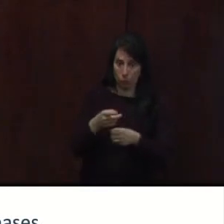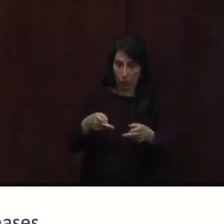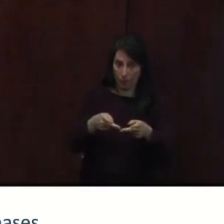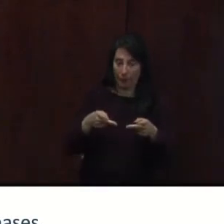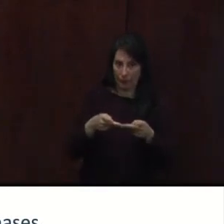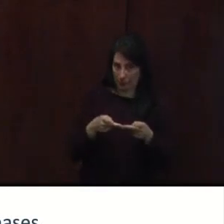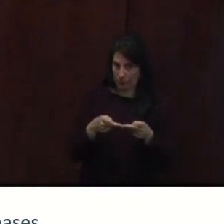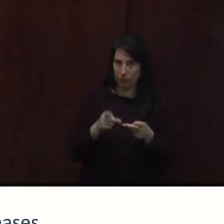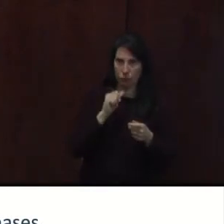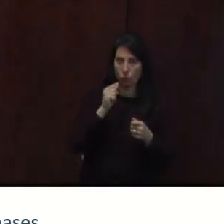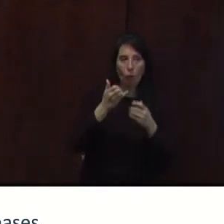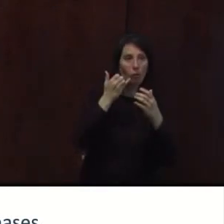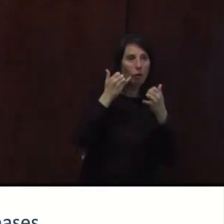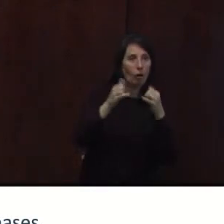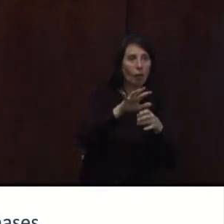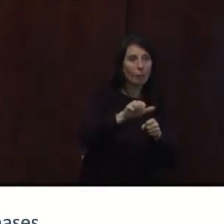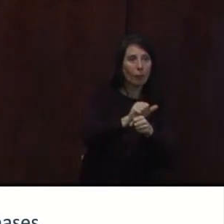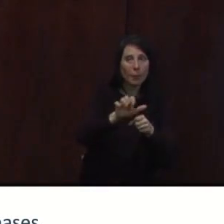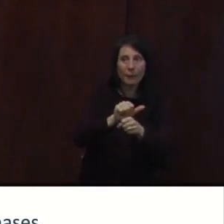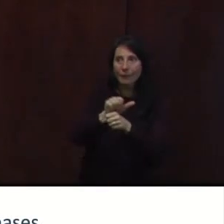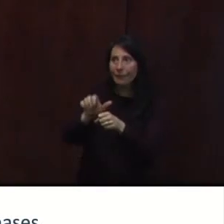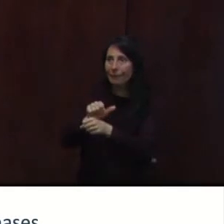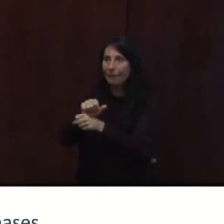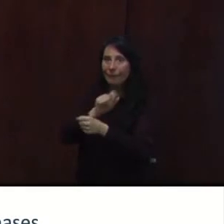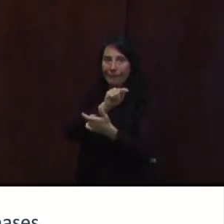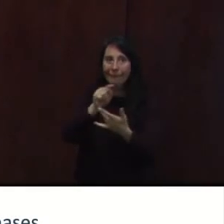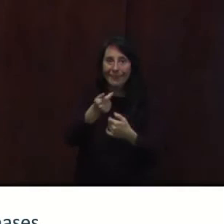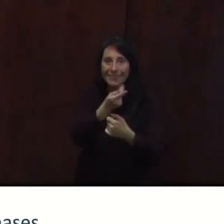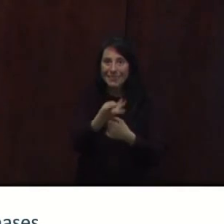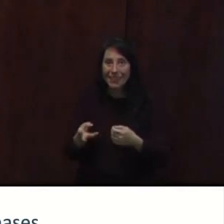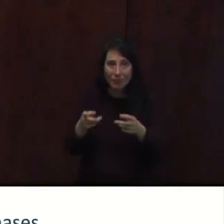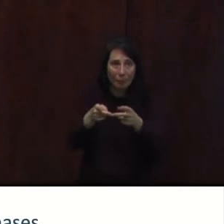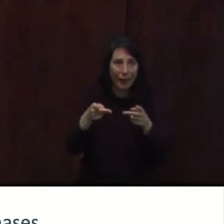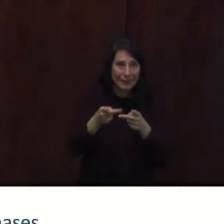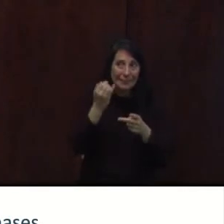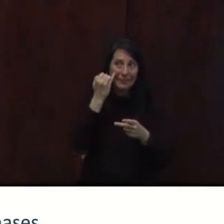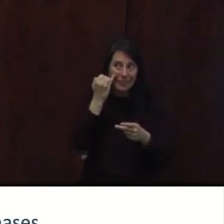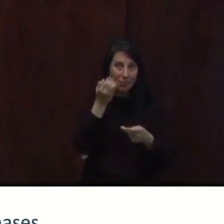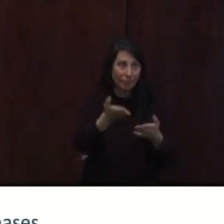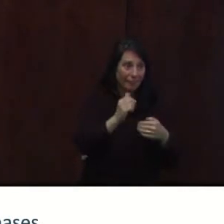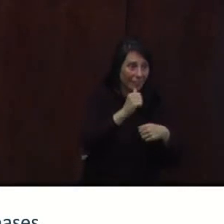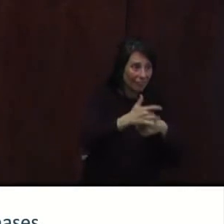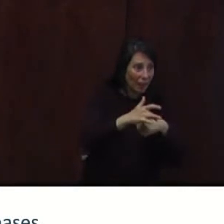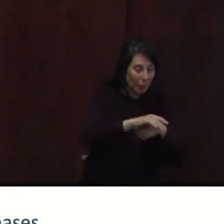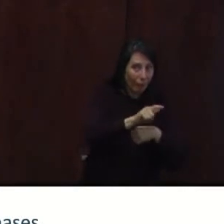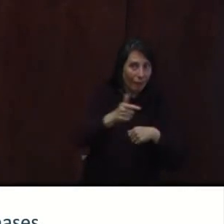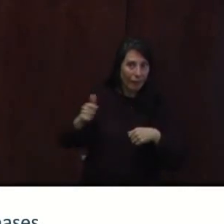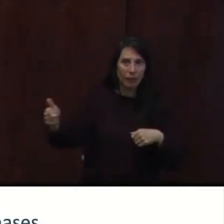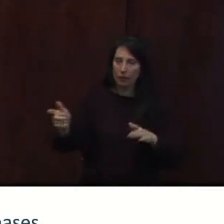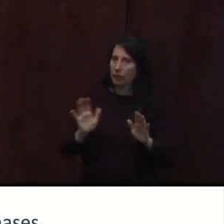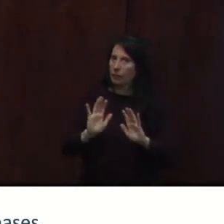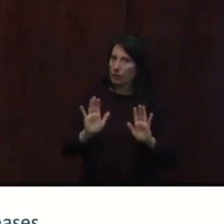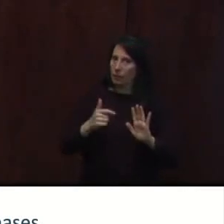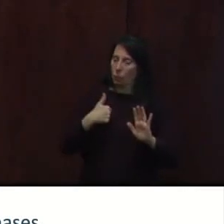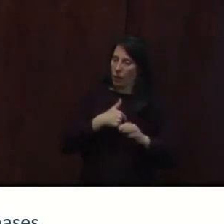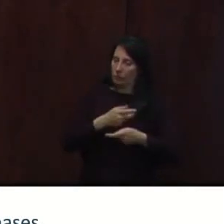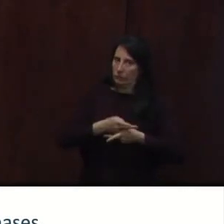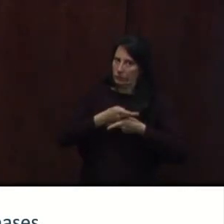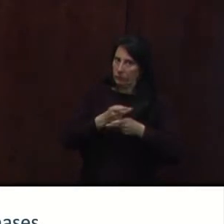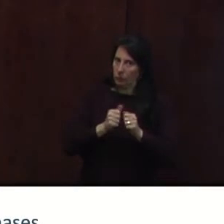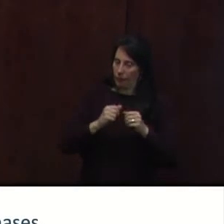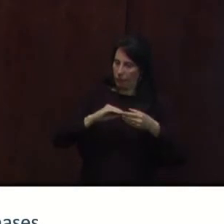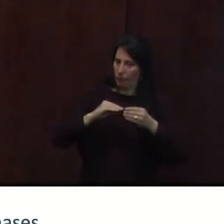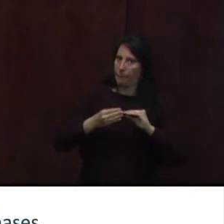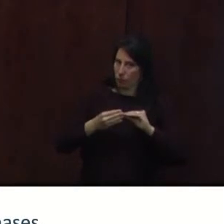that. We do anticipate that call volume and web traffic may still be high, particularly as new phases get implemented, but then that